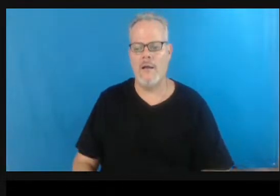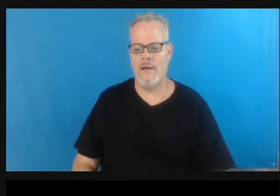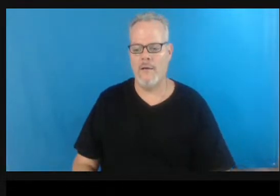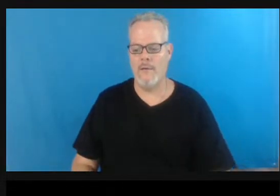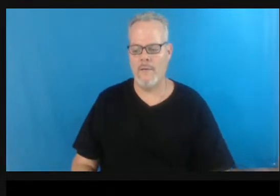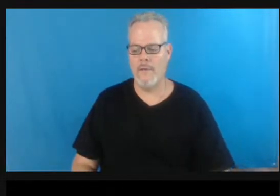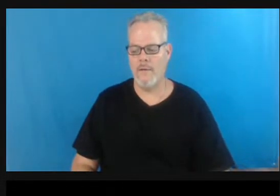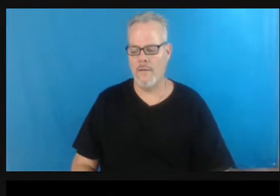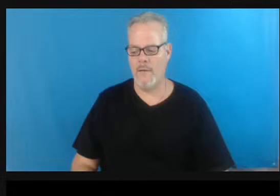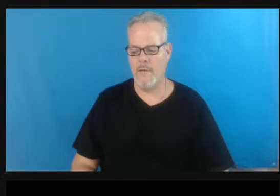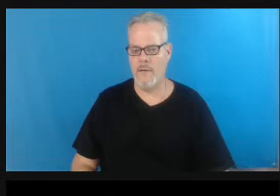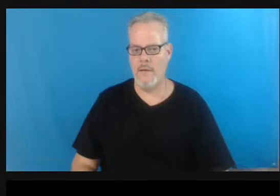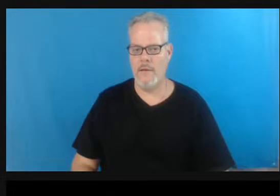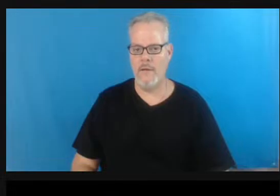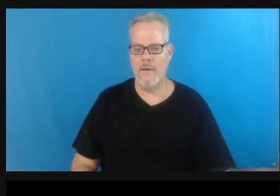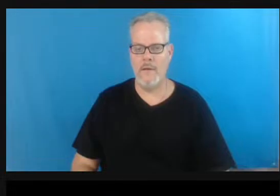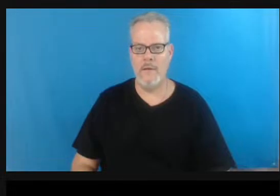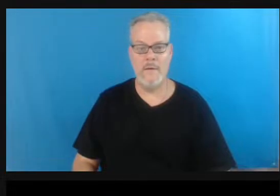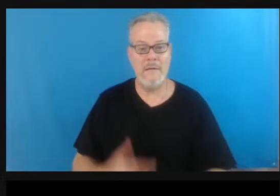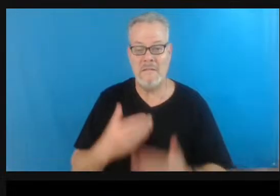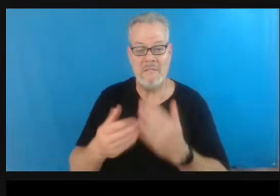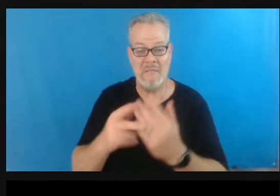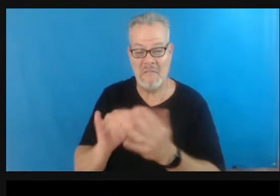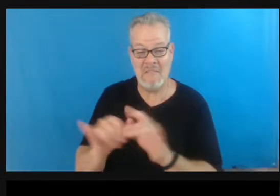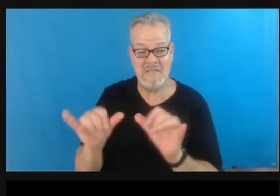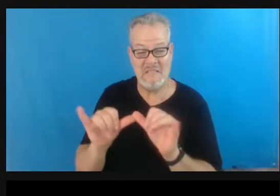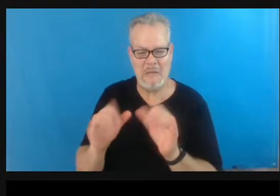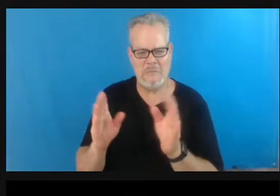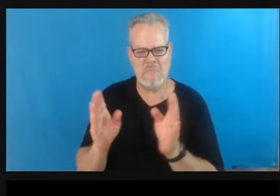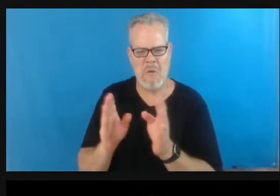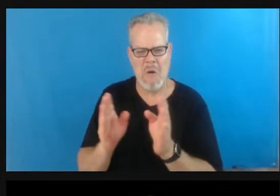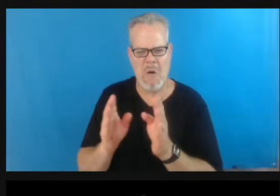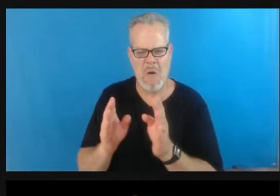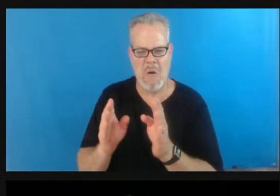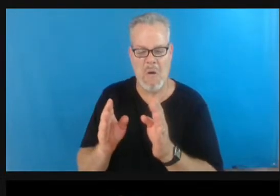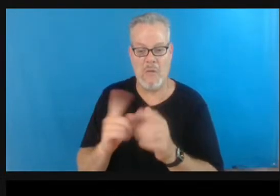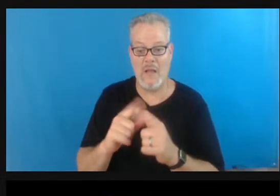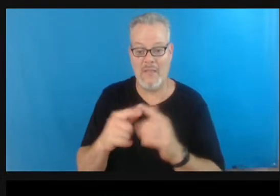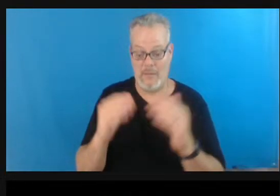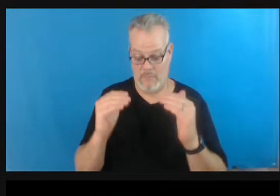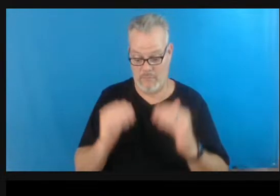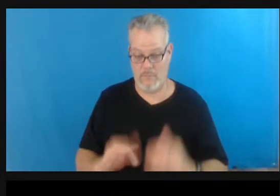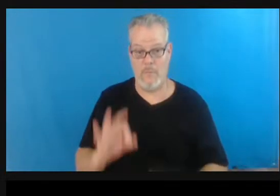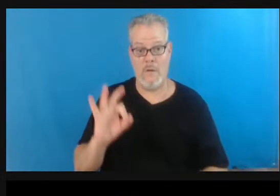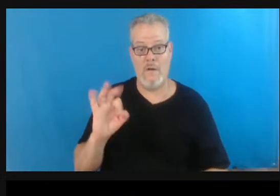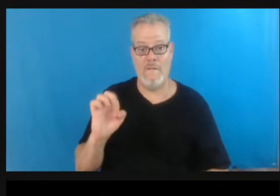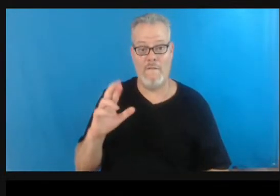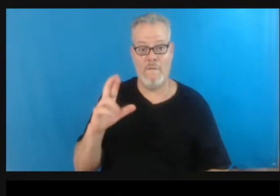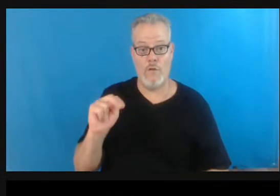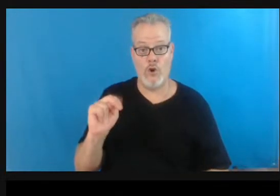there, even at that smaller size. Then back to south of Fern Forest, 2.6,